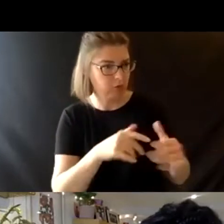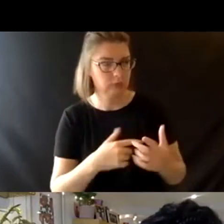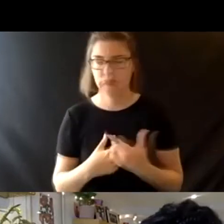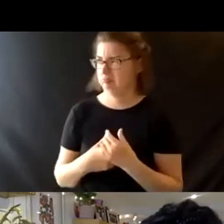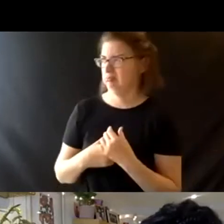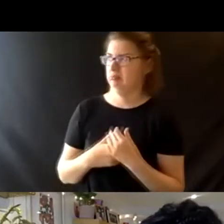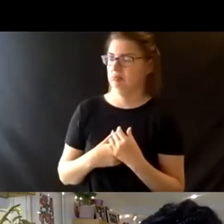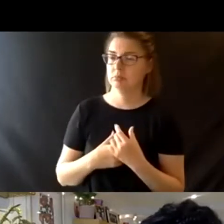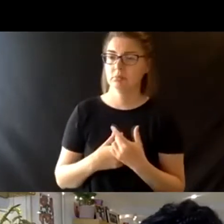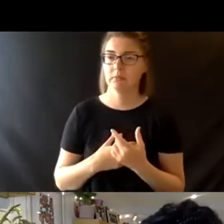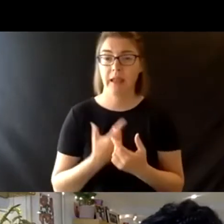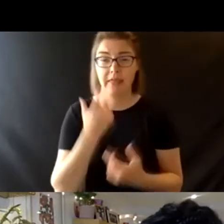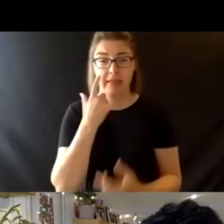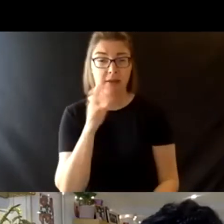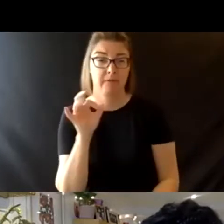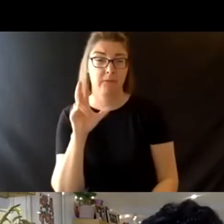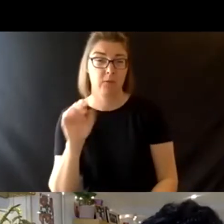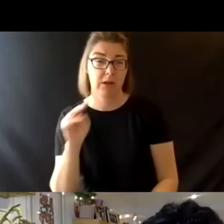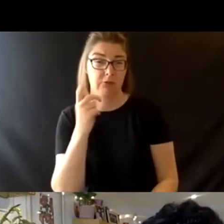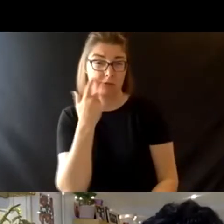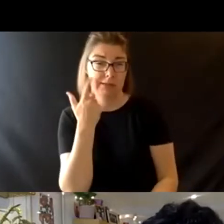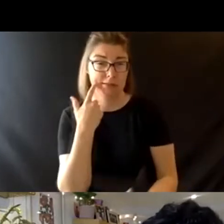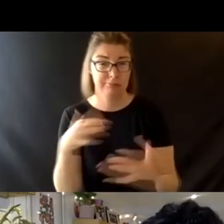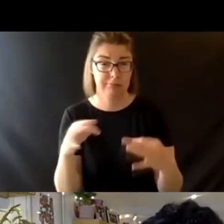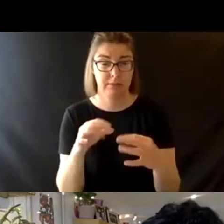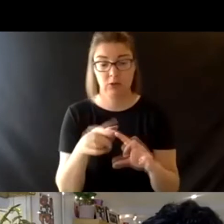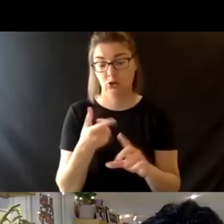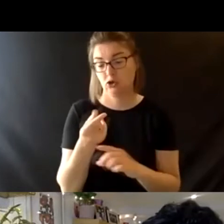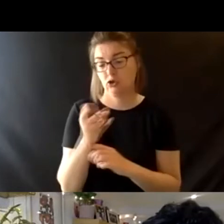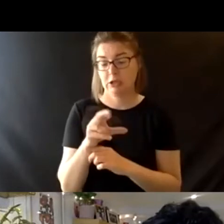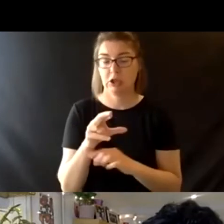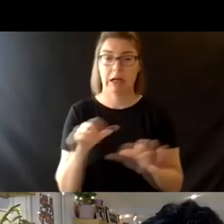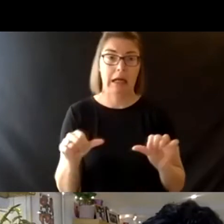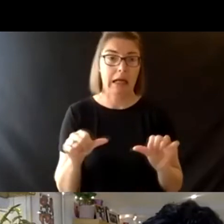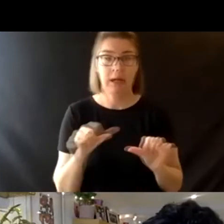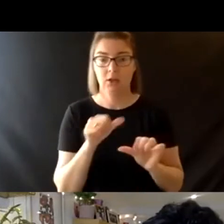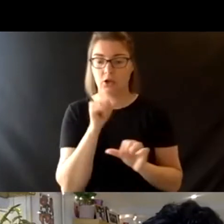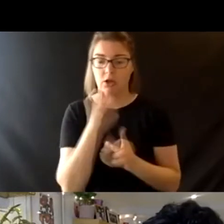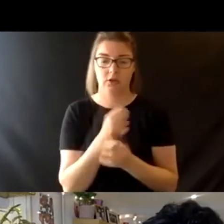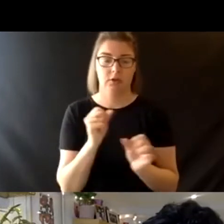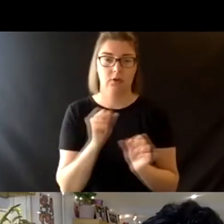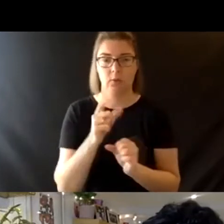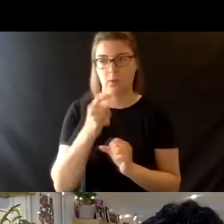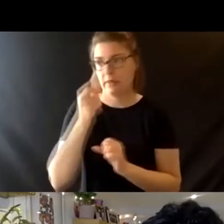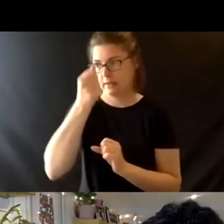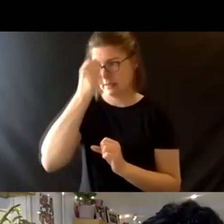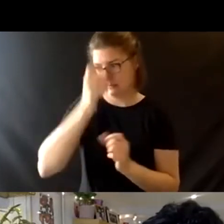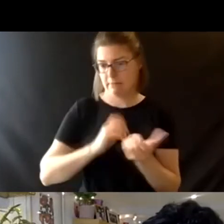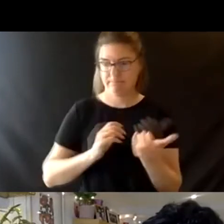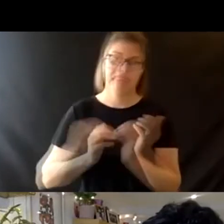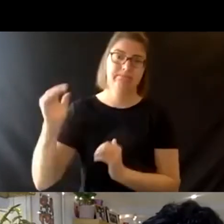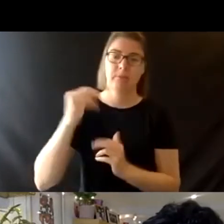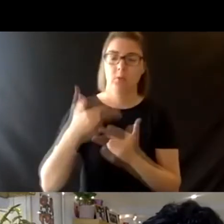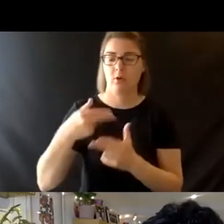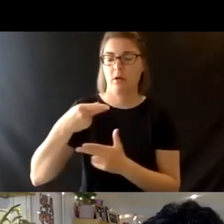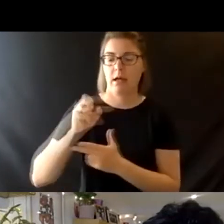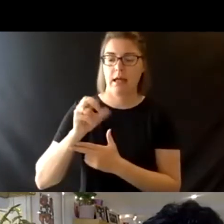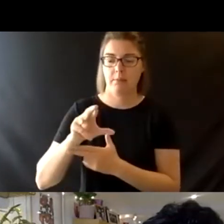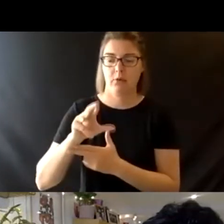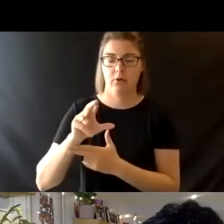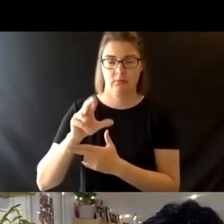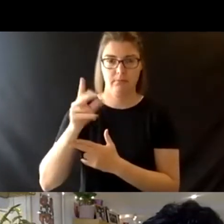I think Fran did a really good job of talking about gender insecurity. It's when these really hyper-masculine men see queer people who